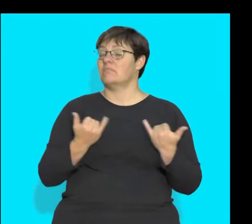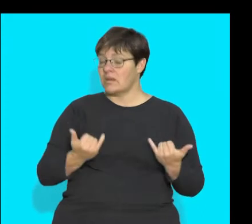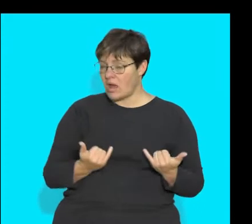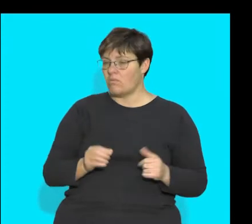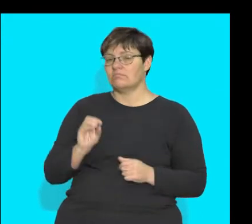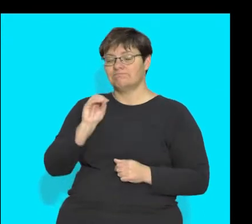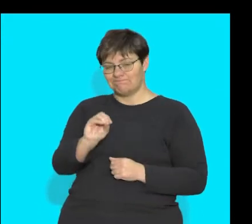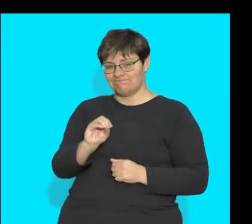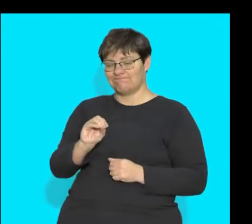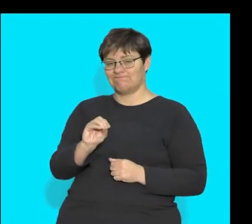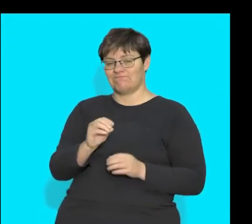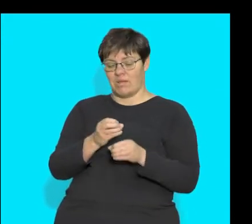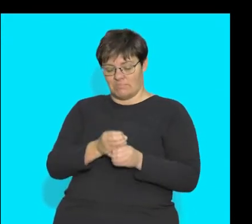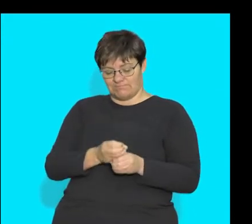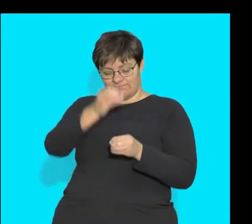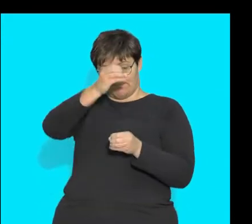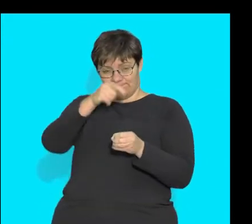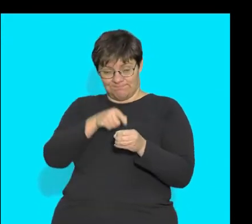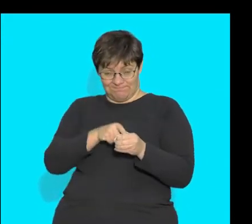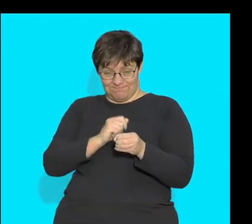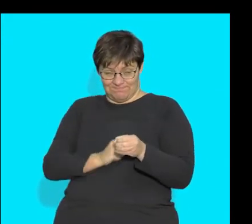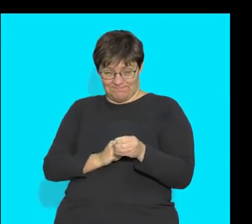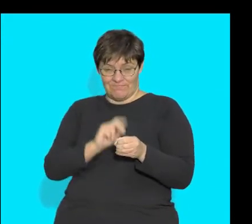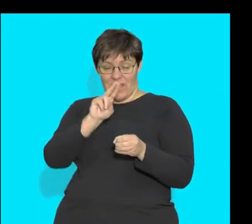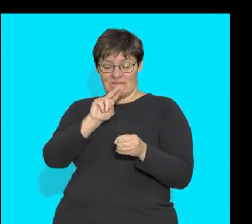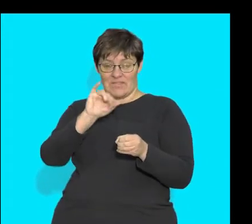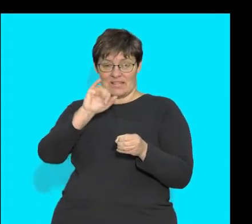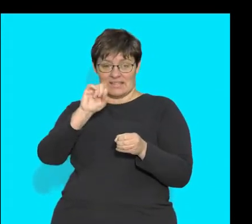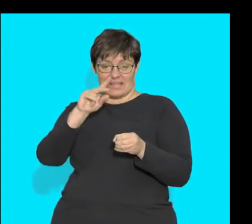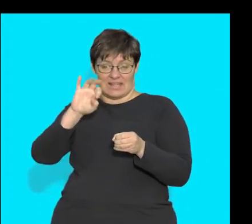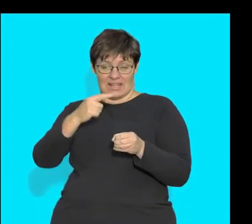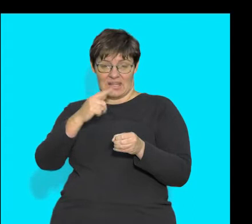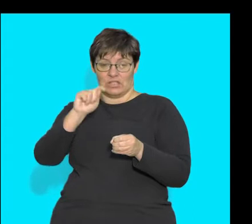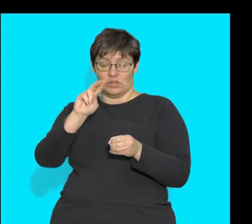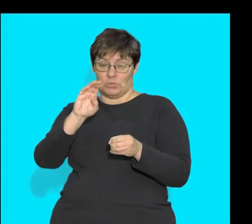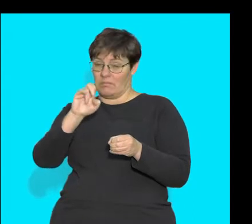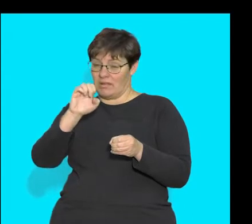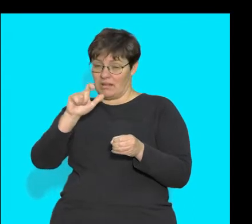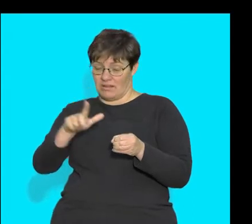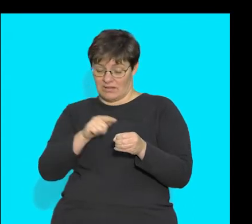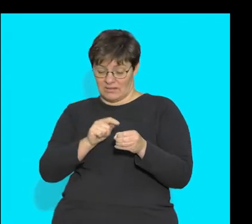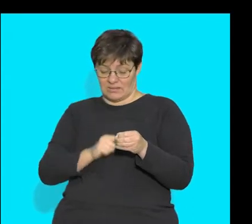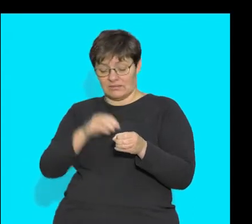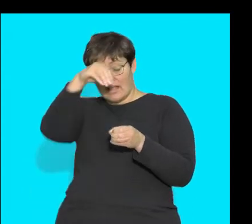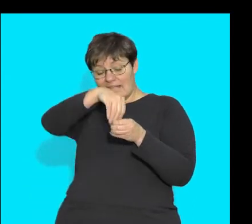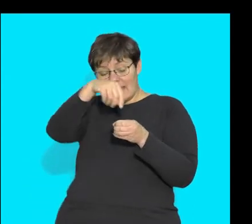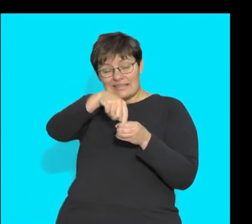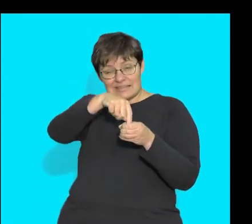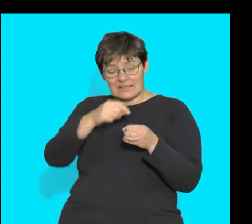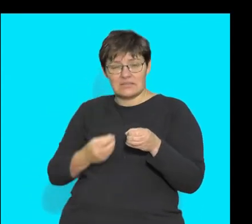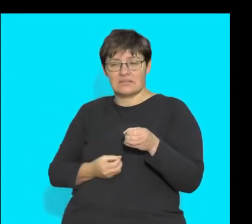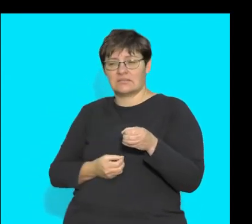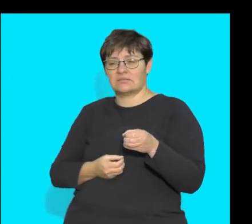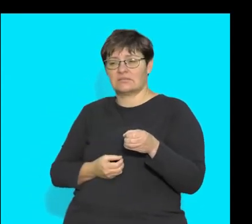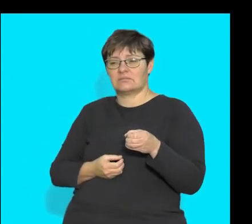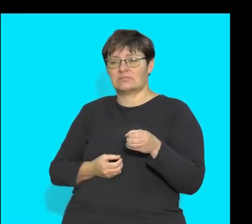put a semi-permeable membrane, this little whisking tubule, And inside here, I have